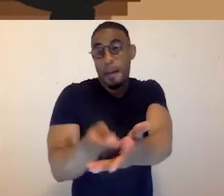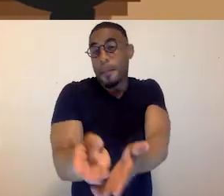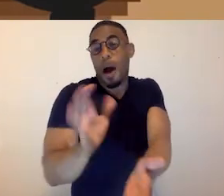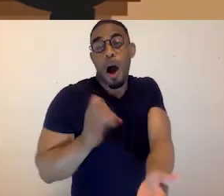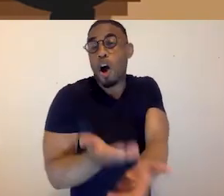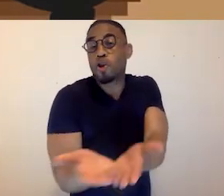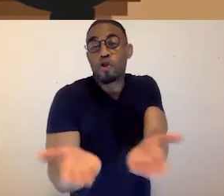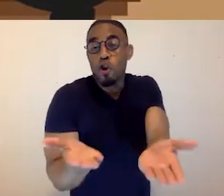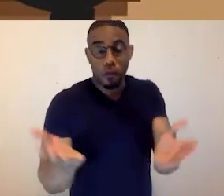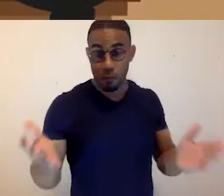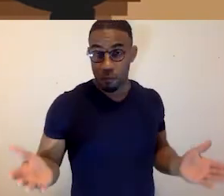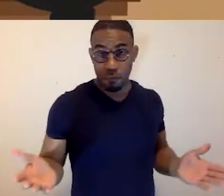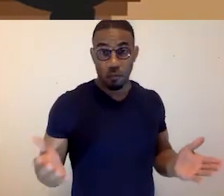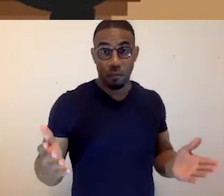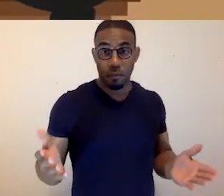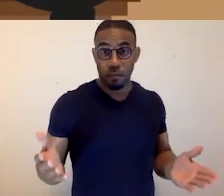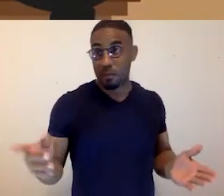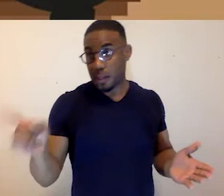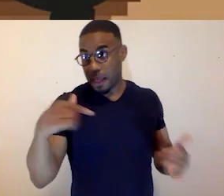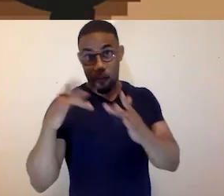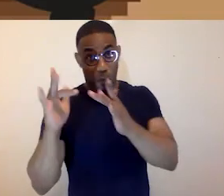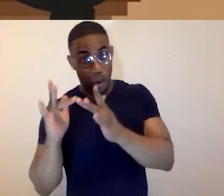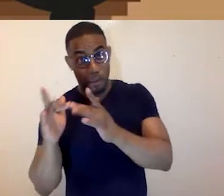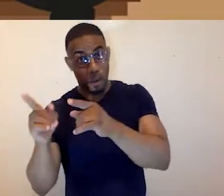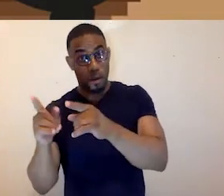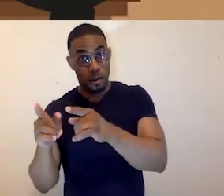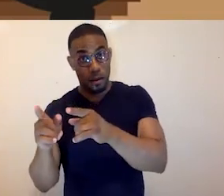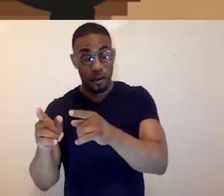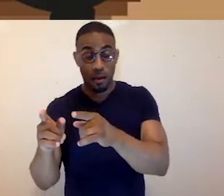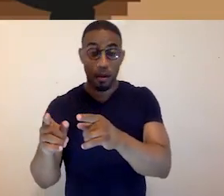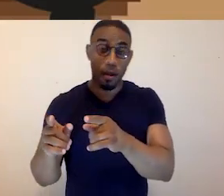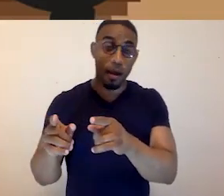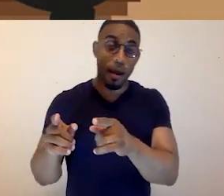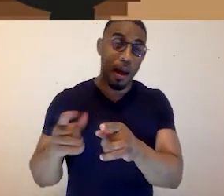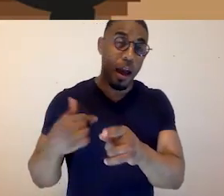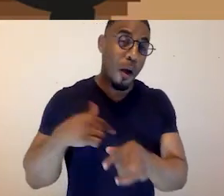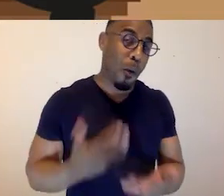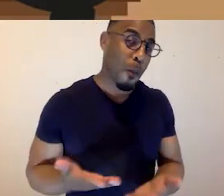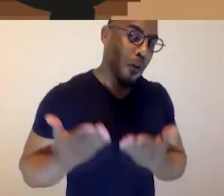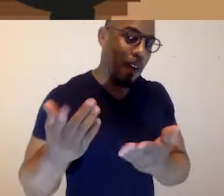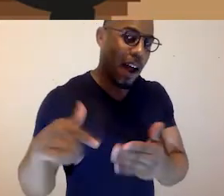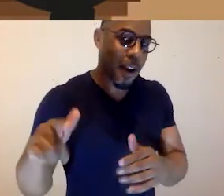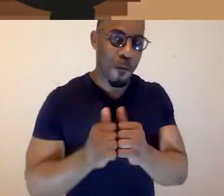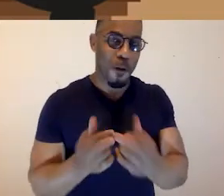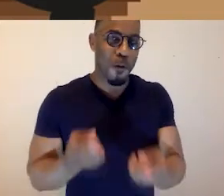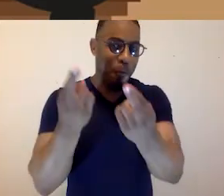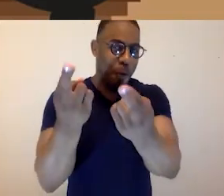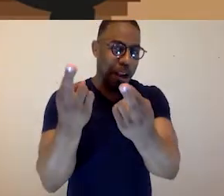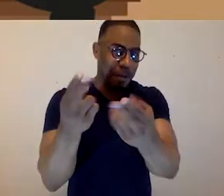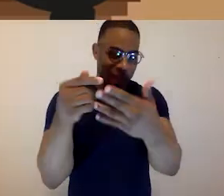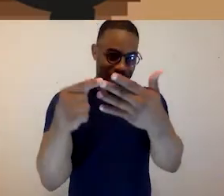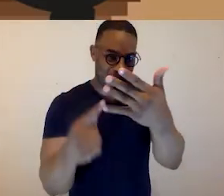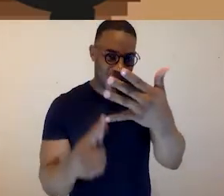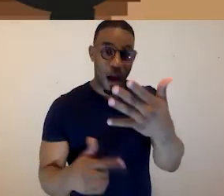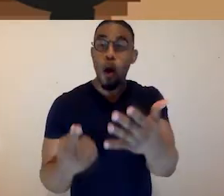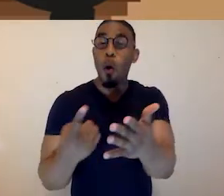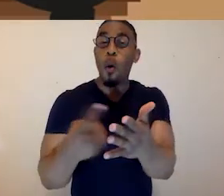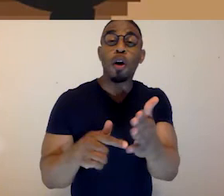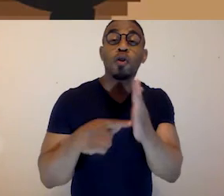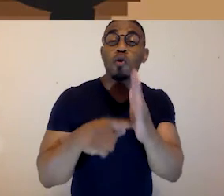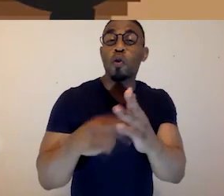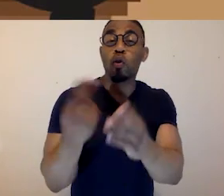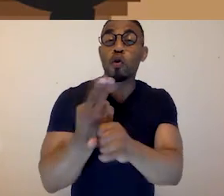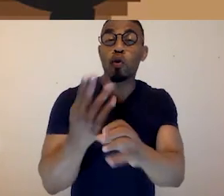our service. They have a website, and we're providing them with recommendations on what to show